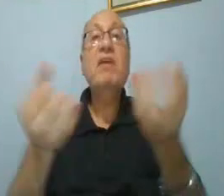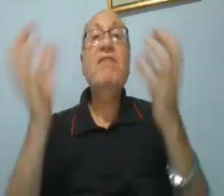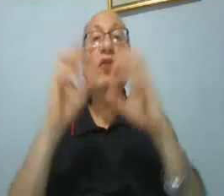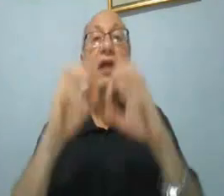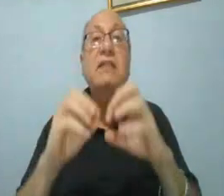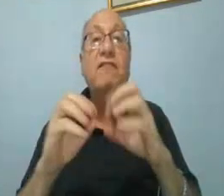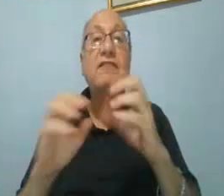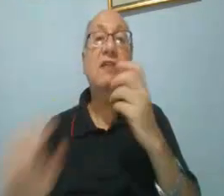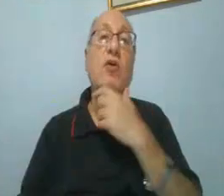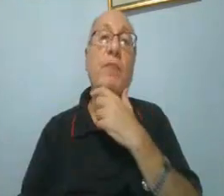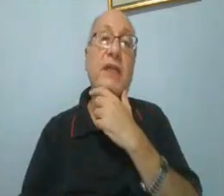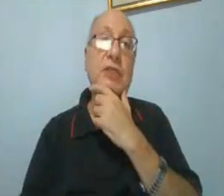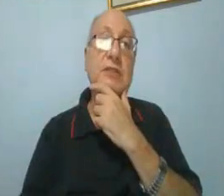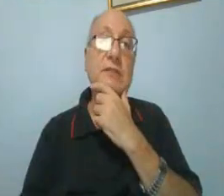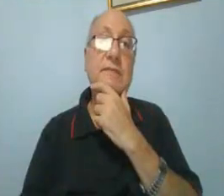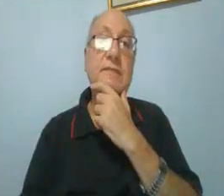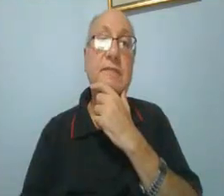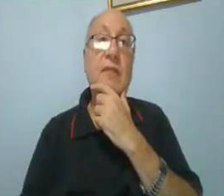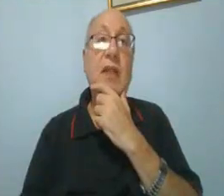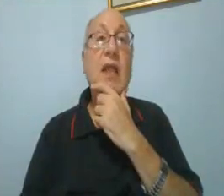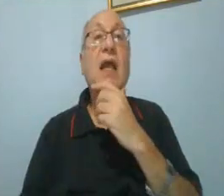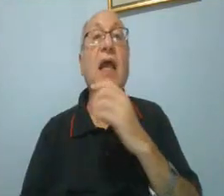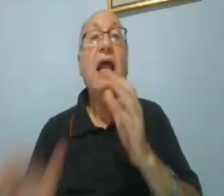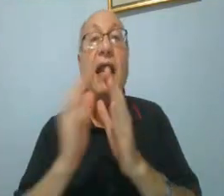hands before and after the operation,